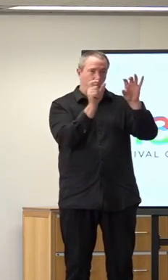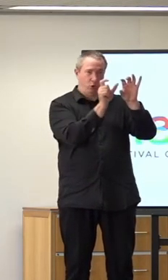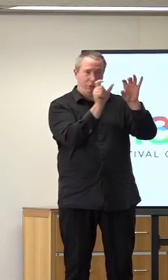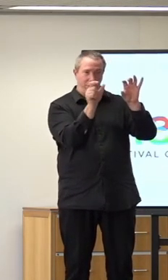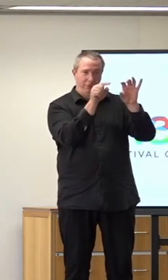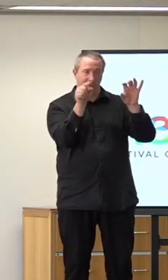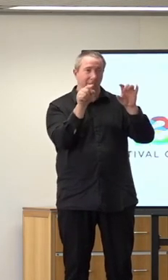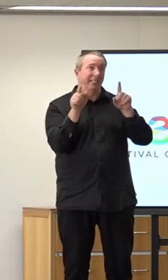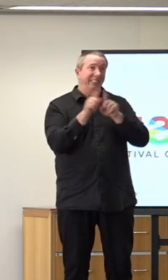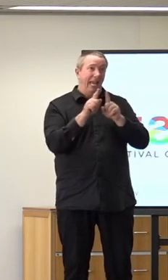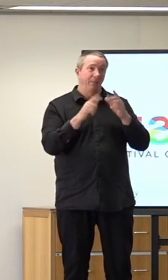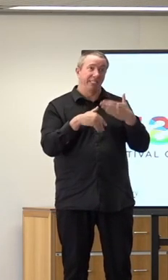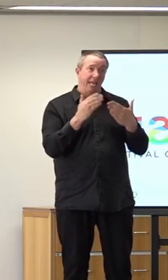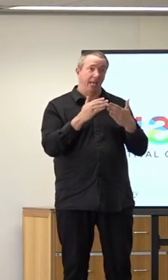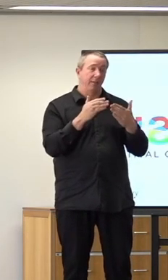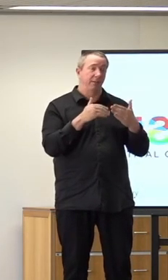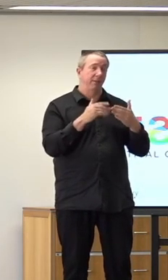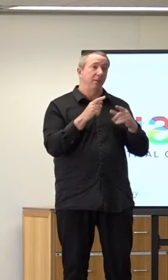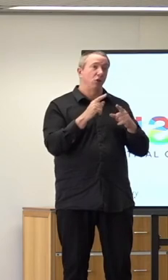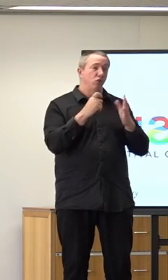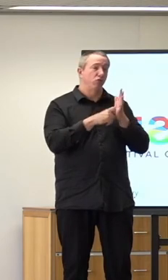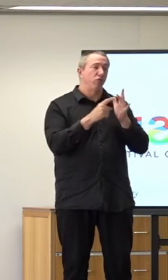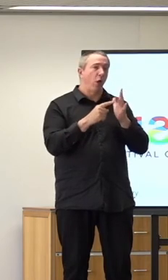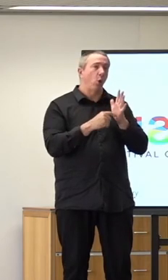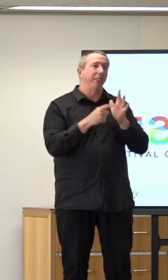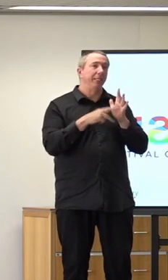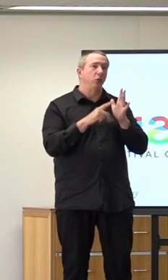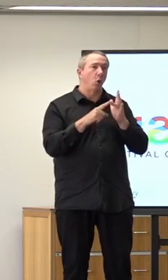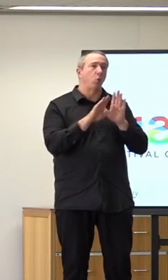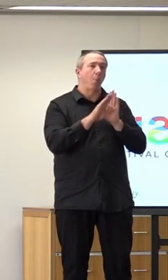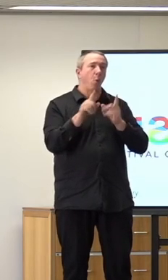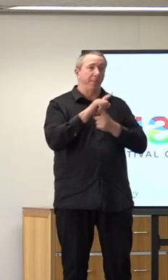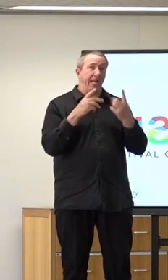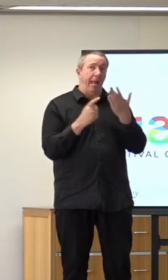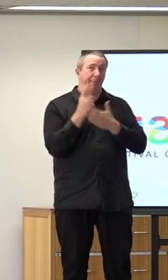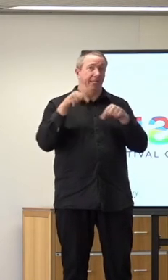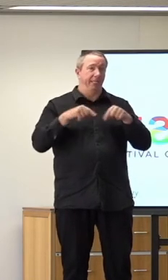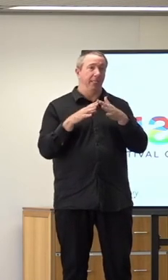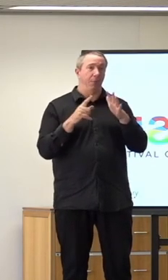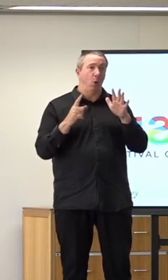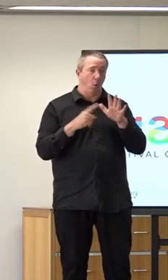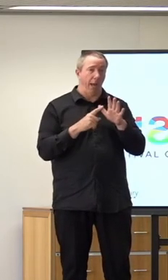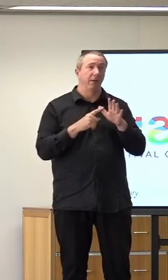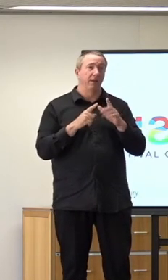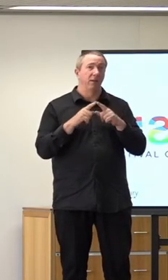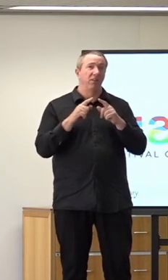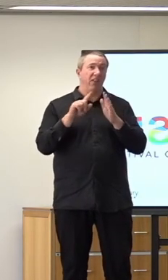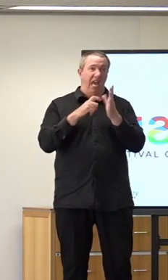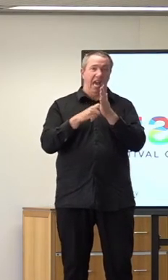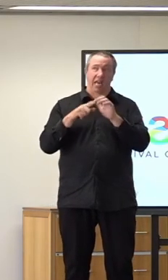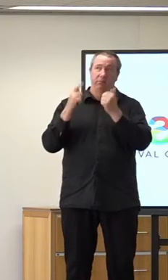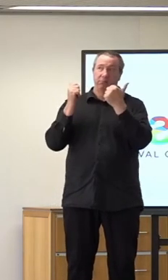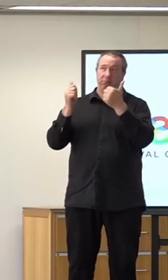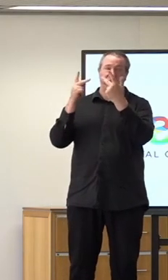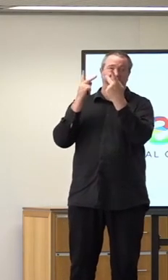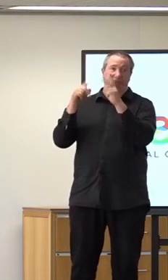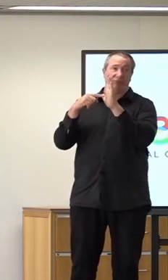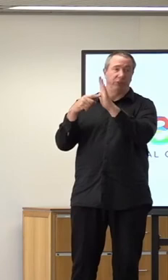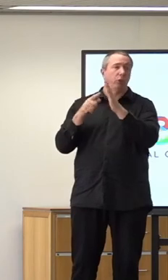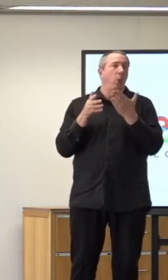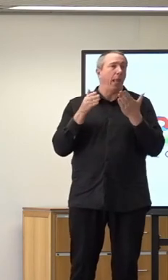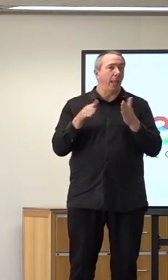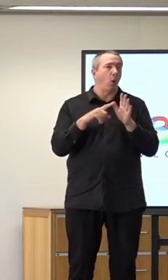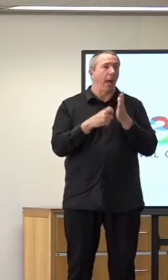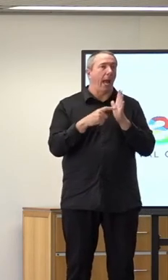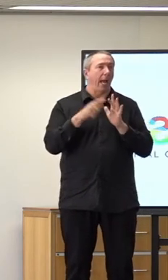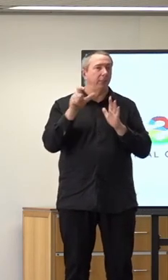same day that Rio Tinto's board meeting happened here in the States. So we're going to continue to work with artists to allow them to make statements like that in a timely